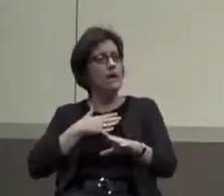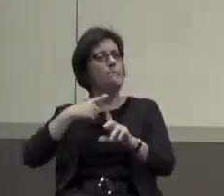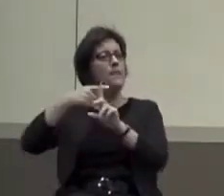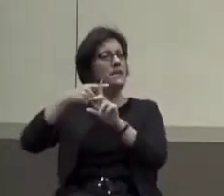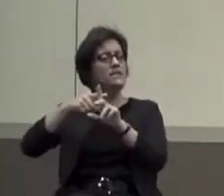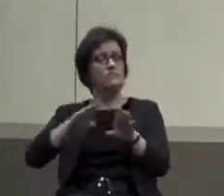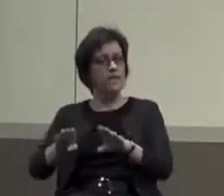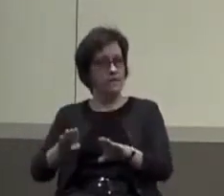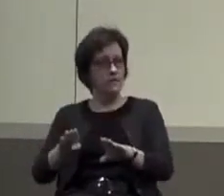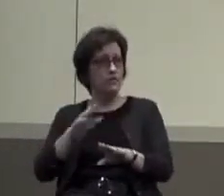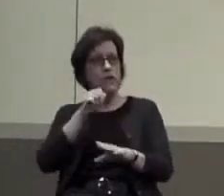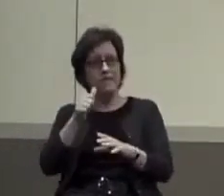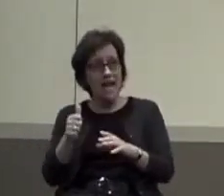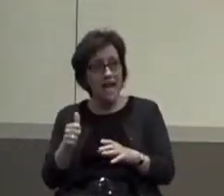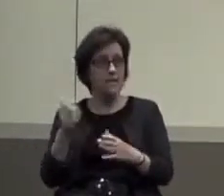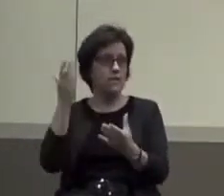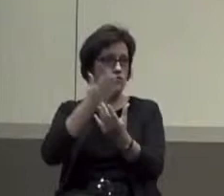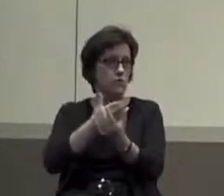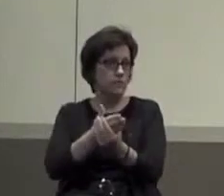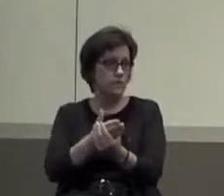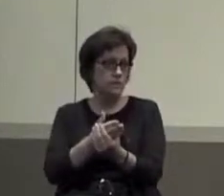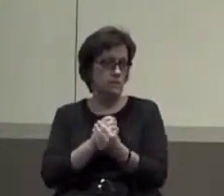not interrupting.